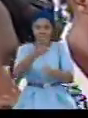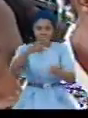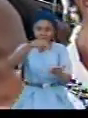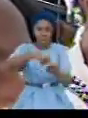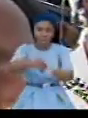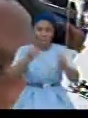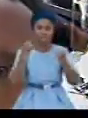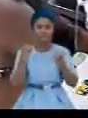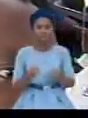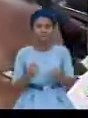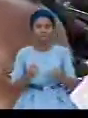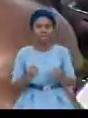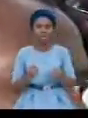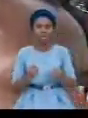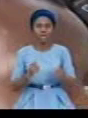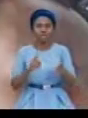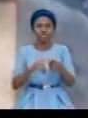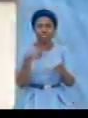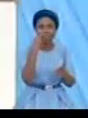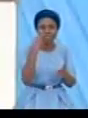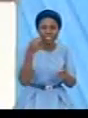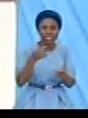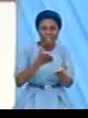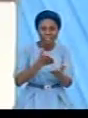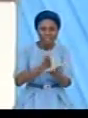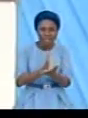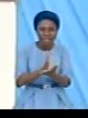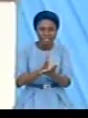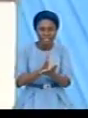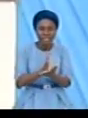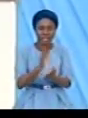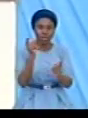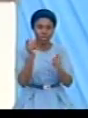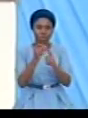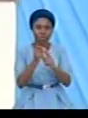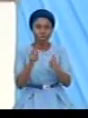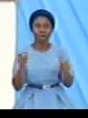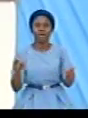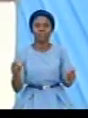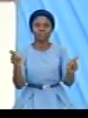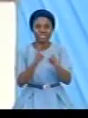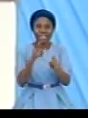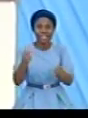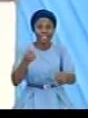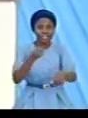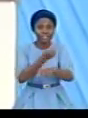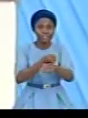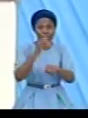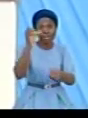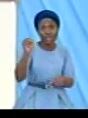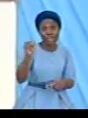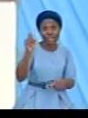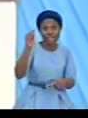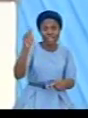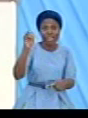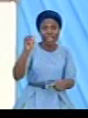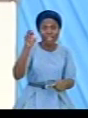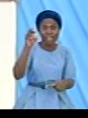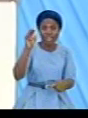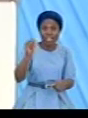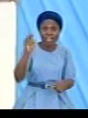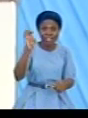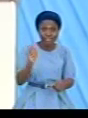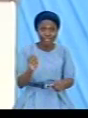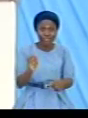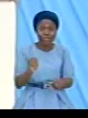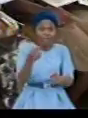right word, like a stone out of the sling of David, will come out of your sling.